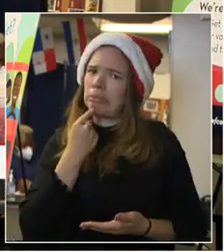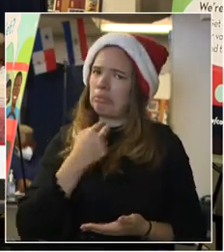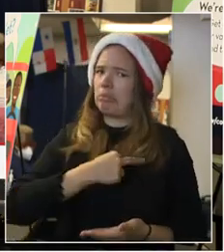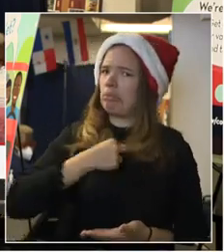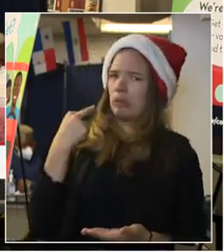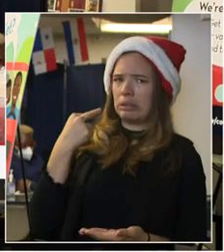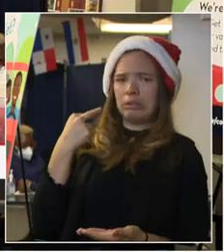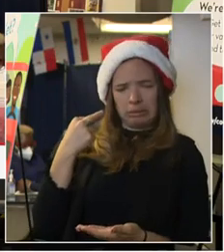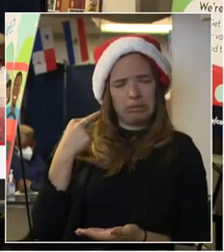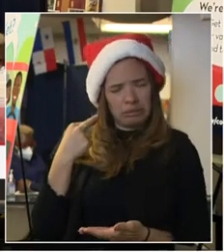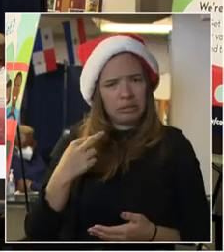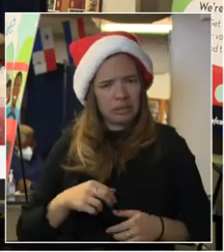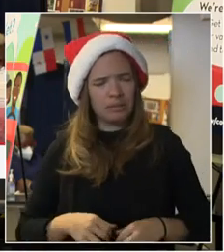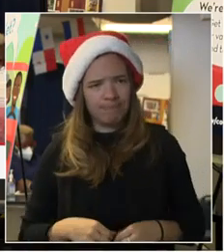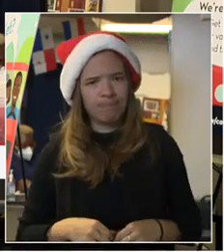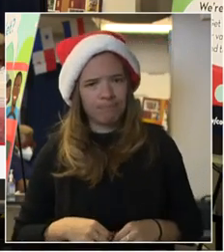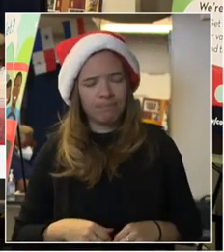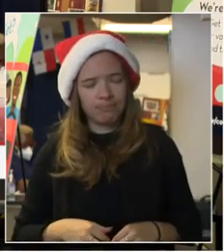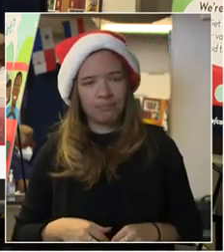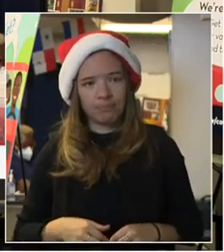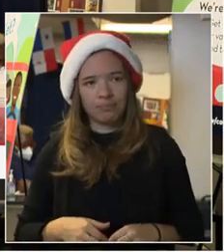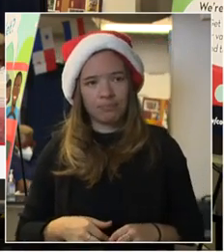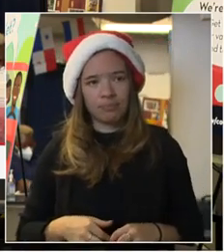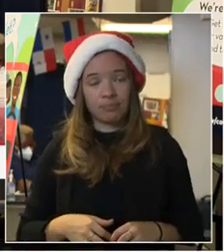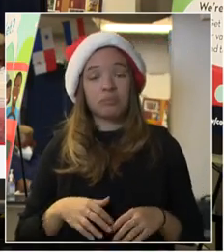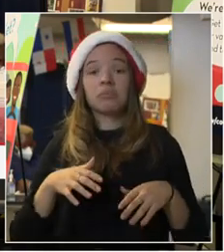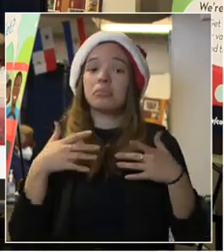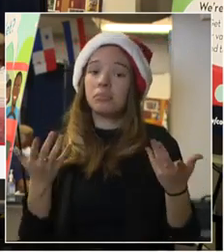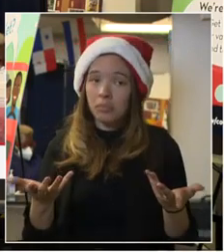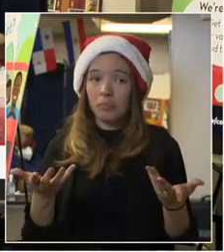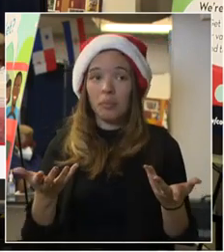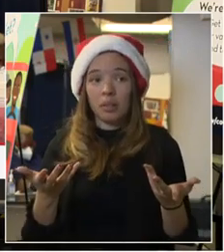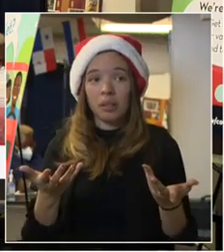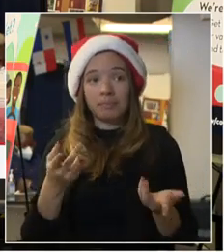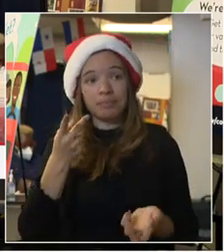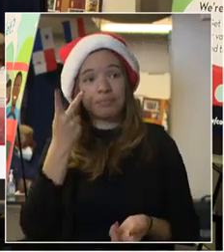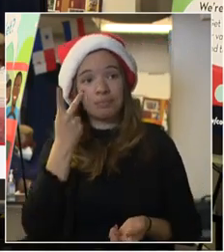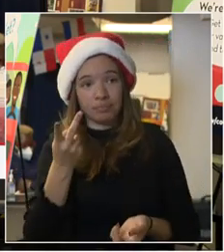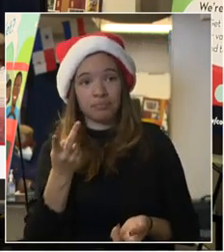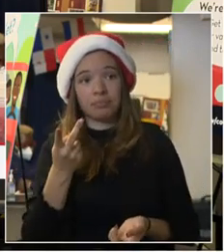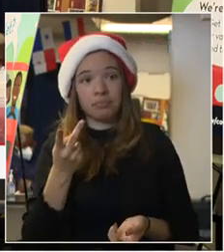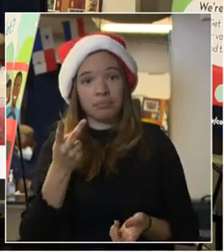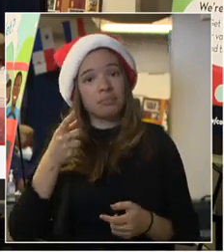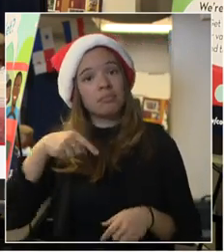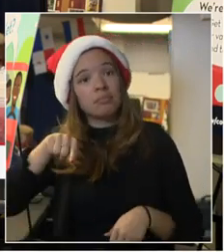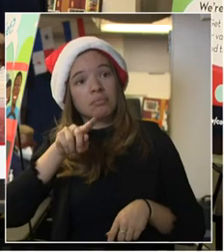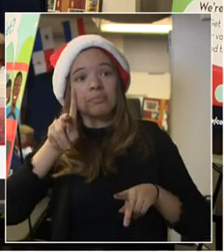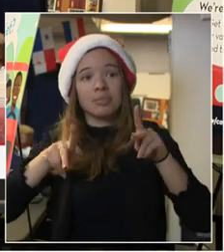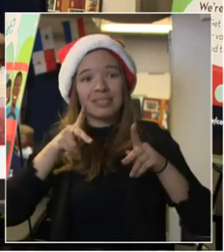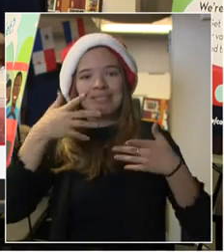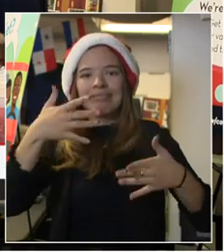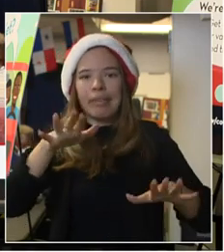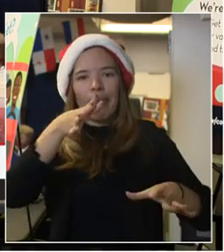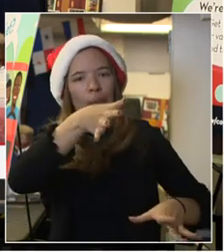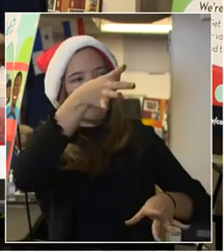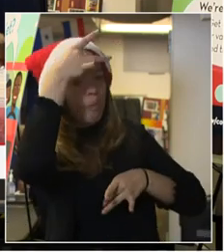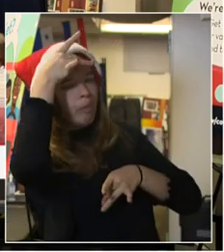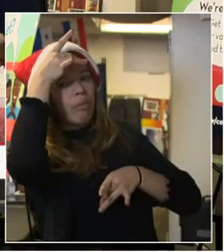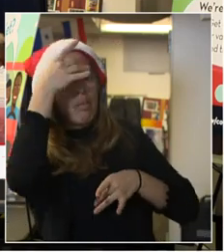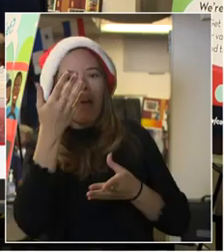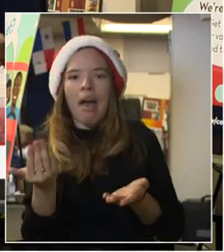data some upticks in reinfections or infections from COVID. And third, despite